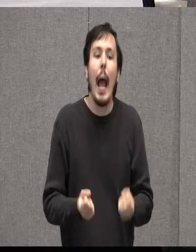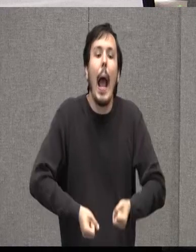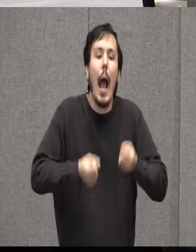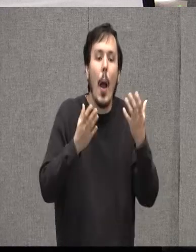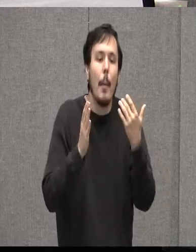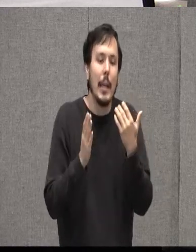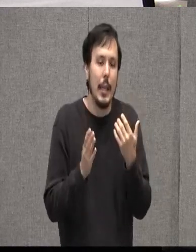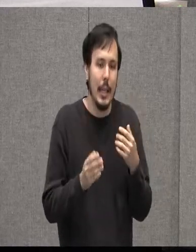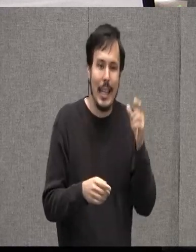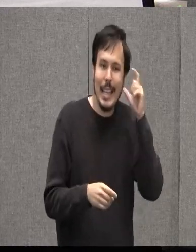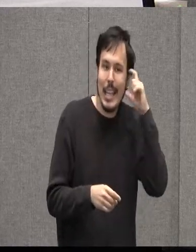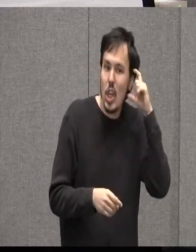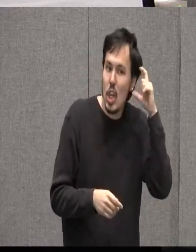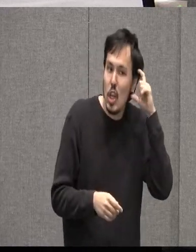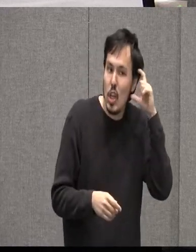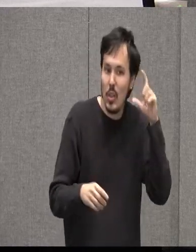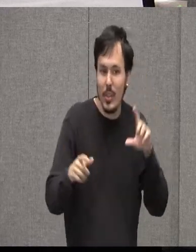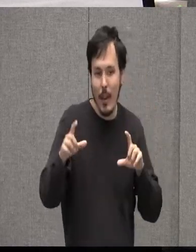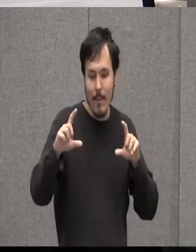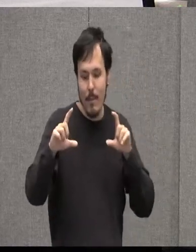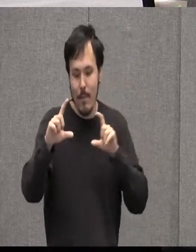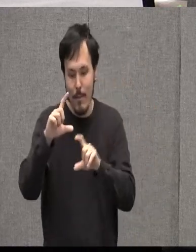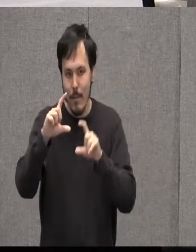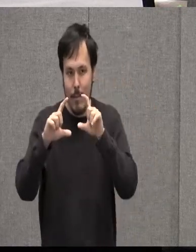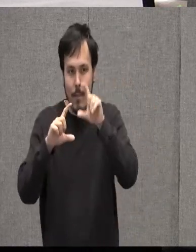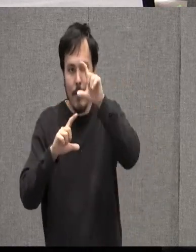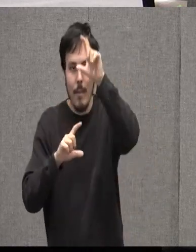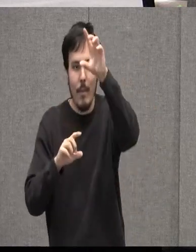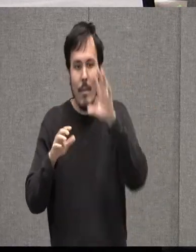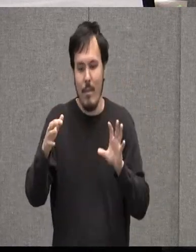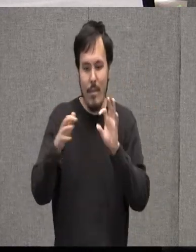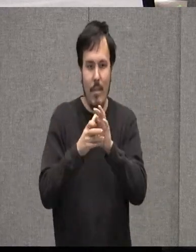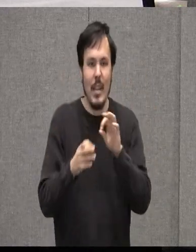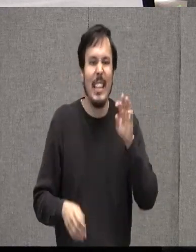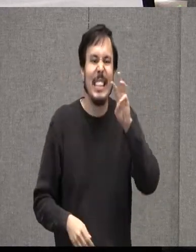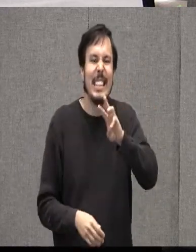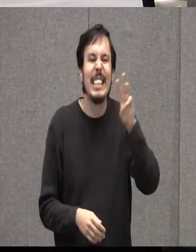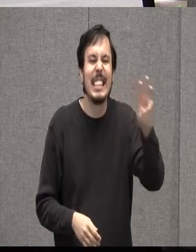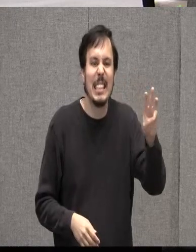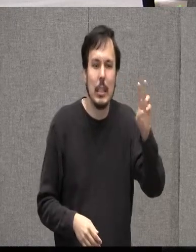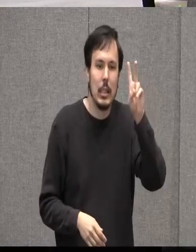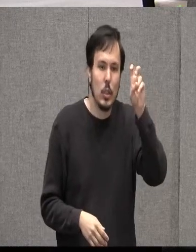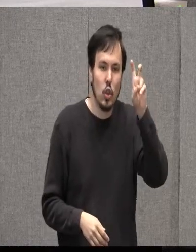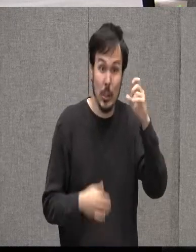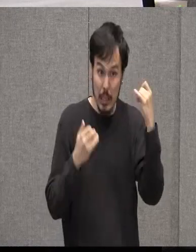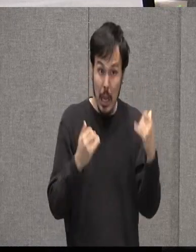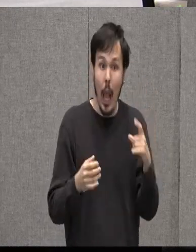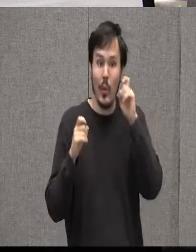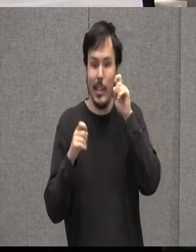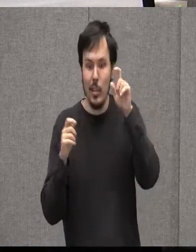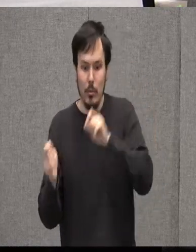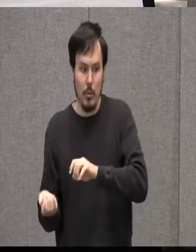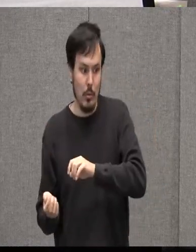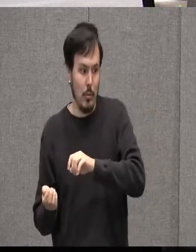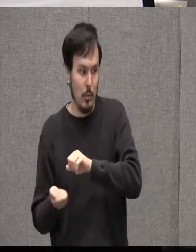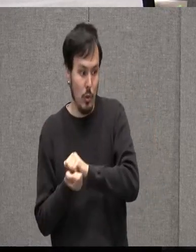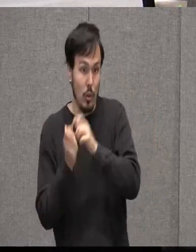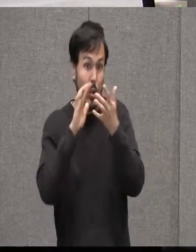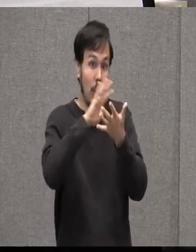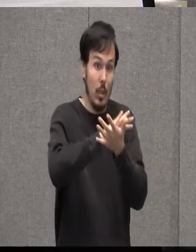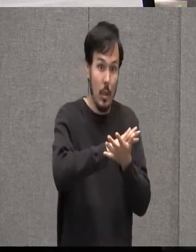60 divided by 3 gives me 20. And then 6 divided by 3 gives me 2. So